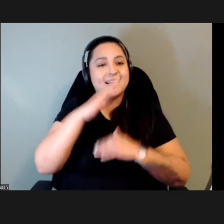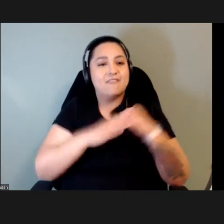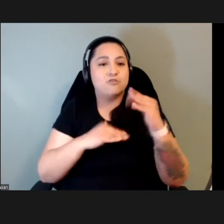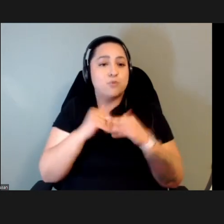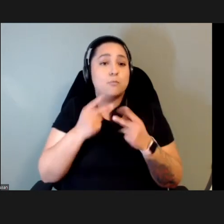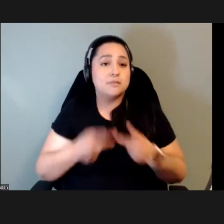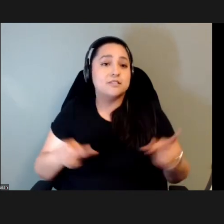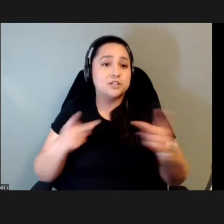get started in just a moment.